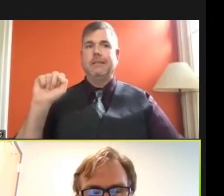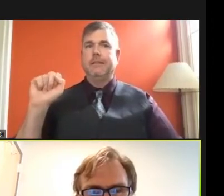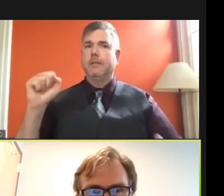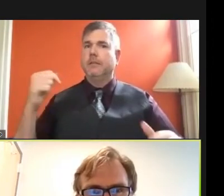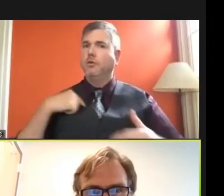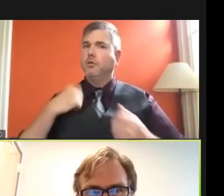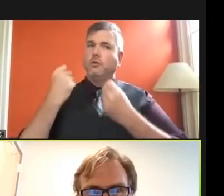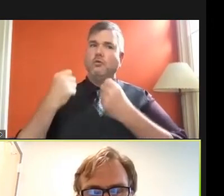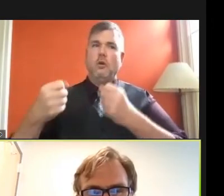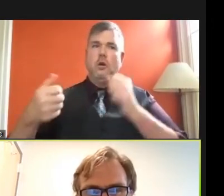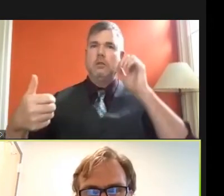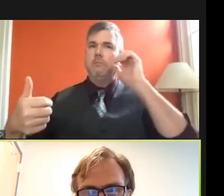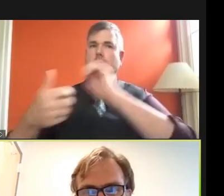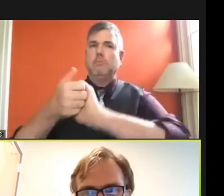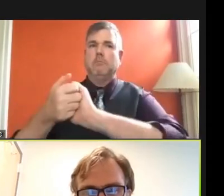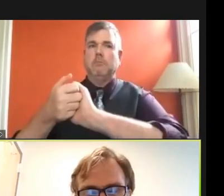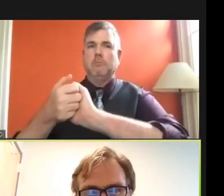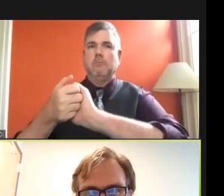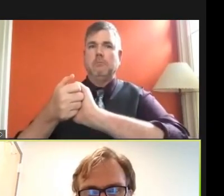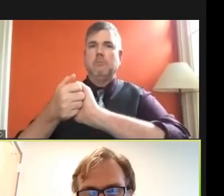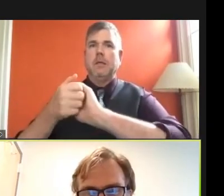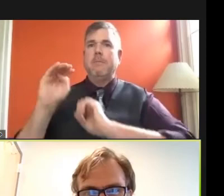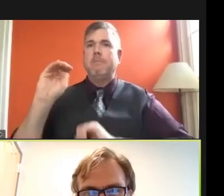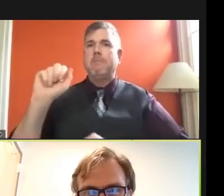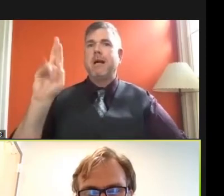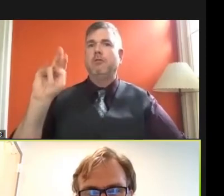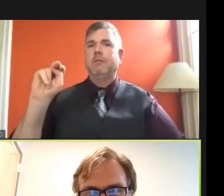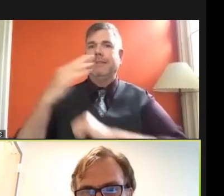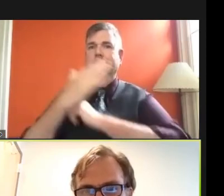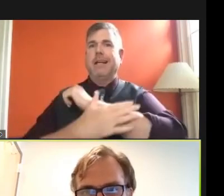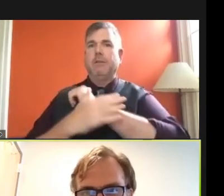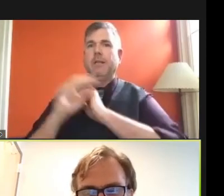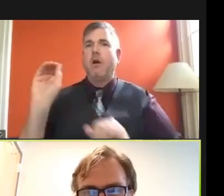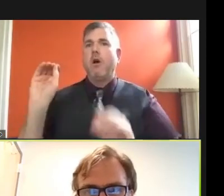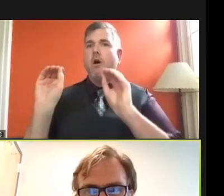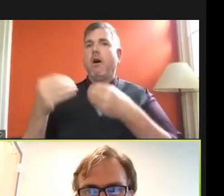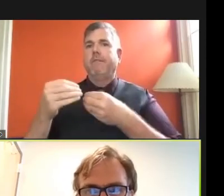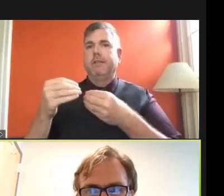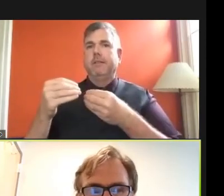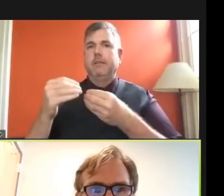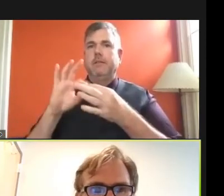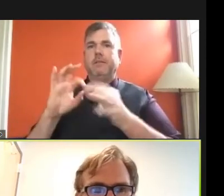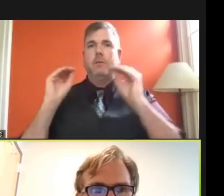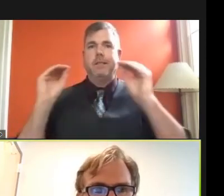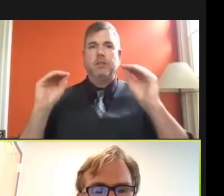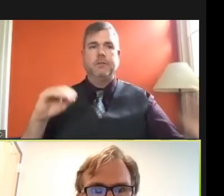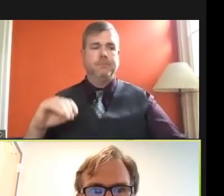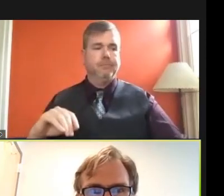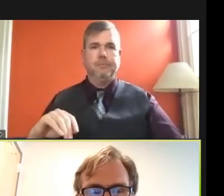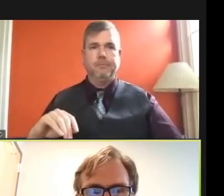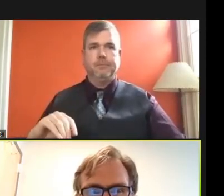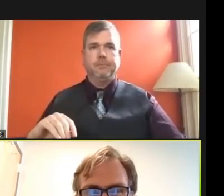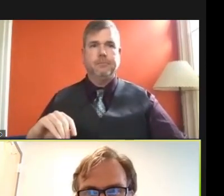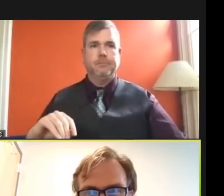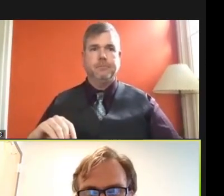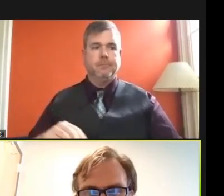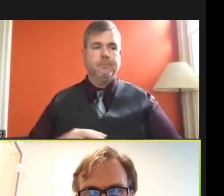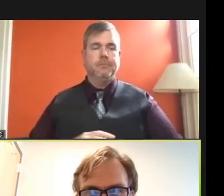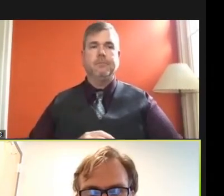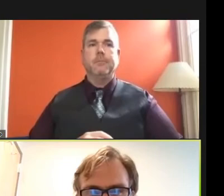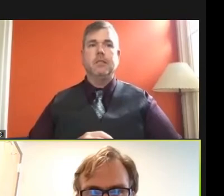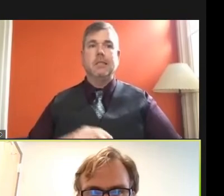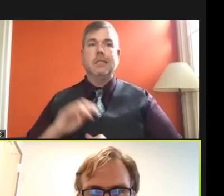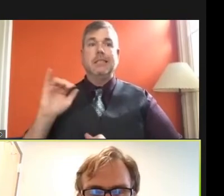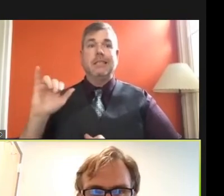that what happens in schools is core to community health, and we've approached this pandemic in